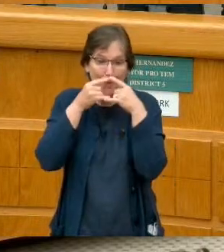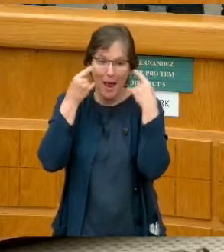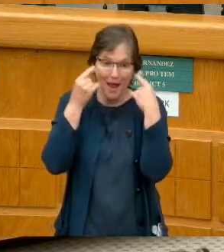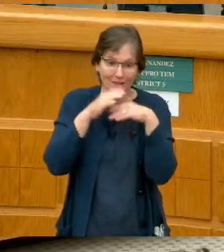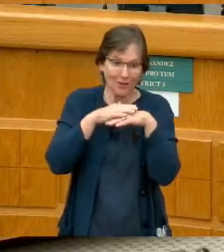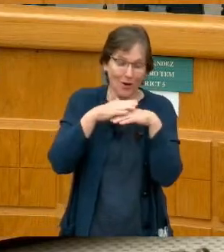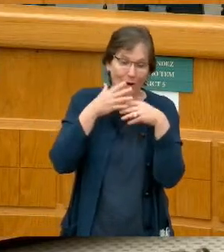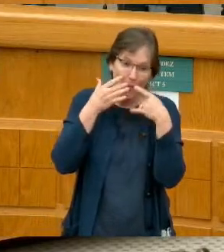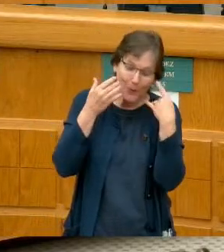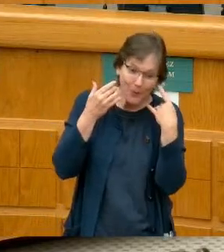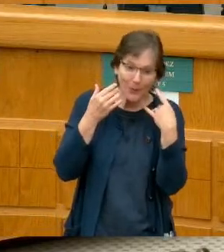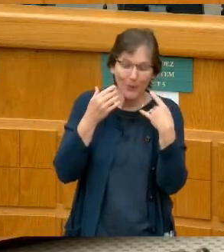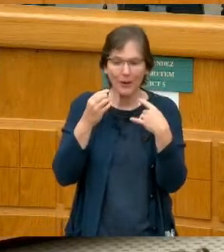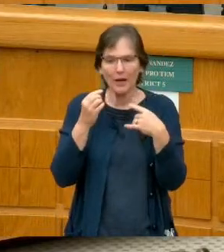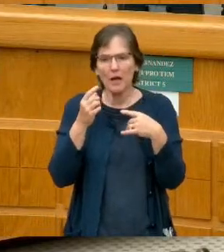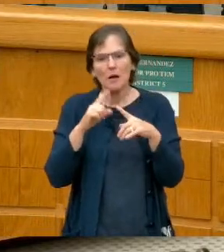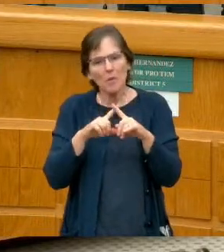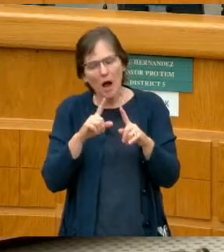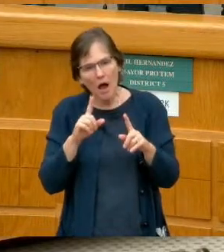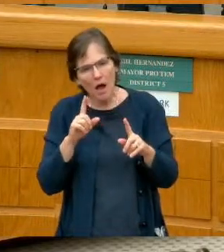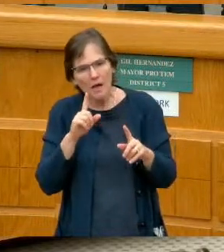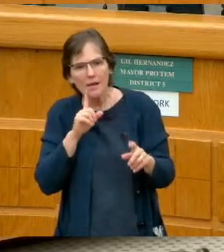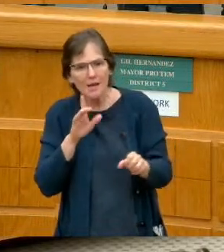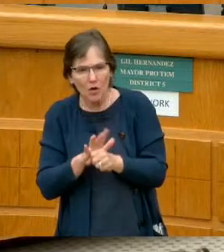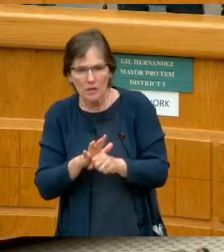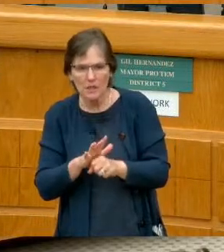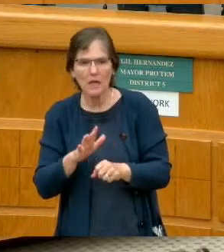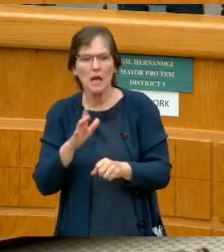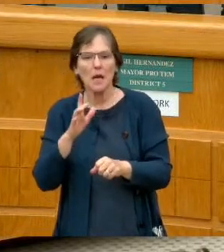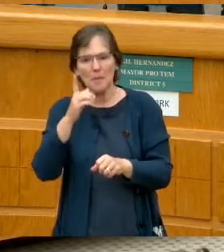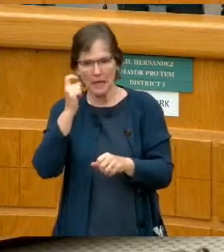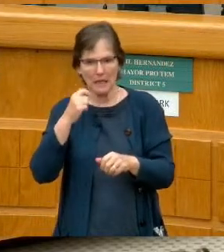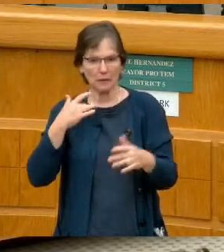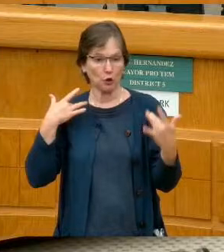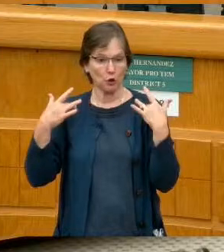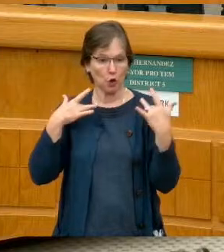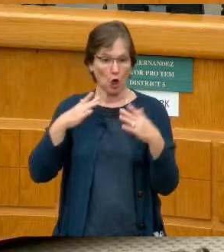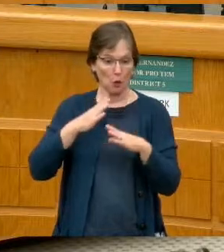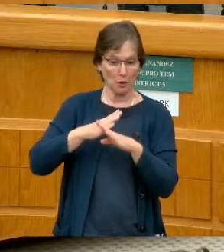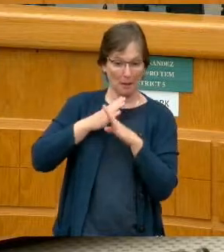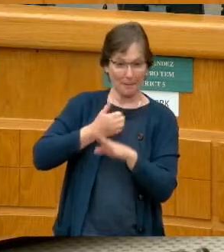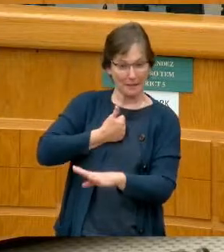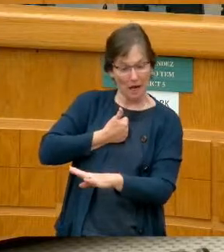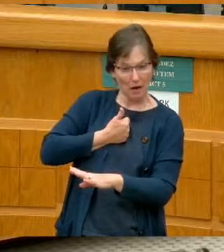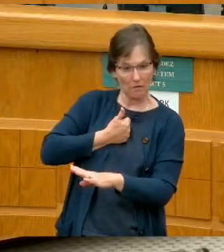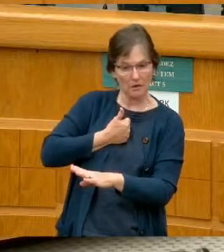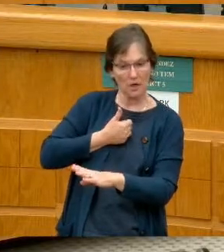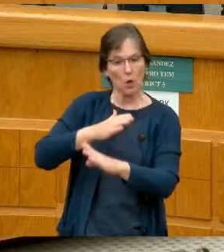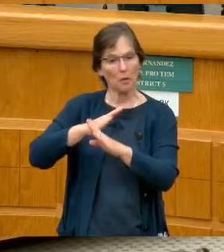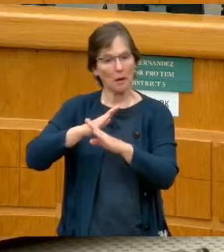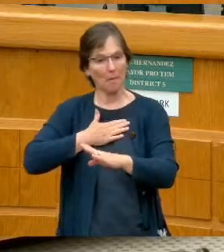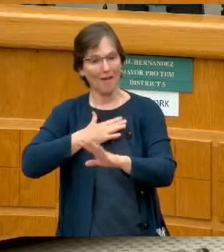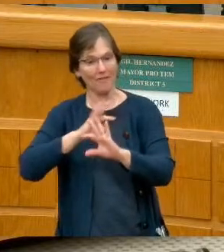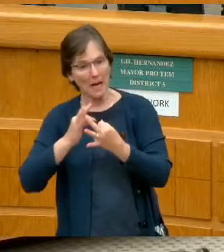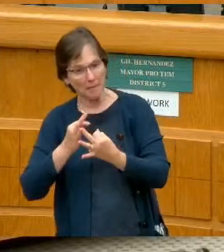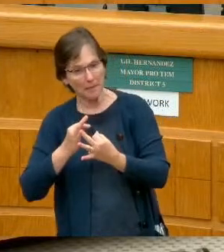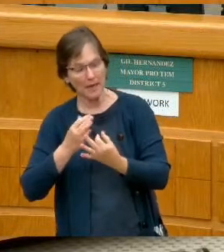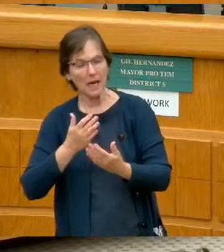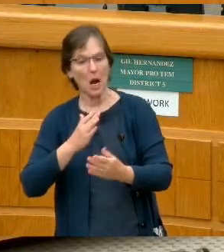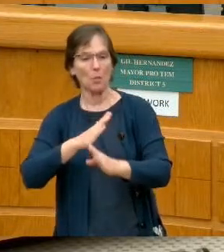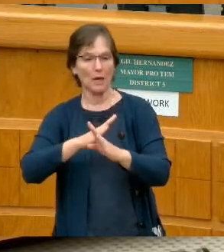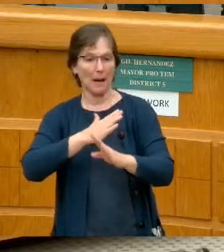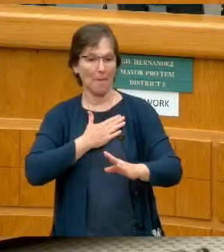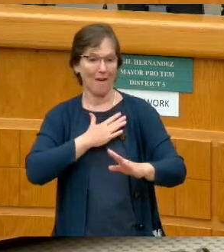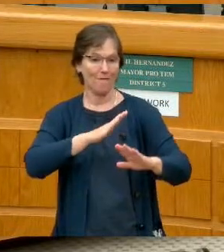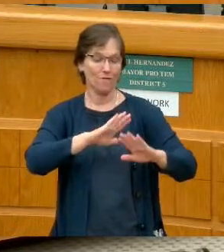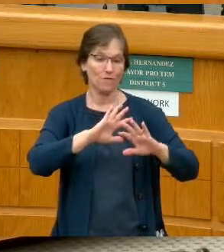my concern both for protecting me, but primarily for protecting my family and friends, and particularly my